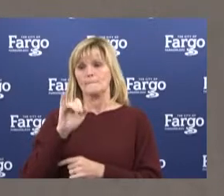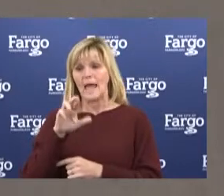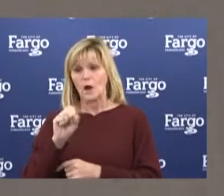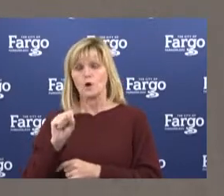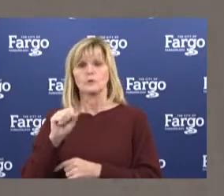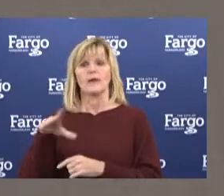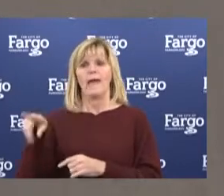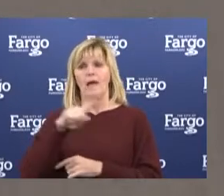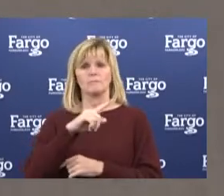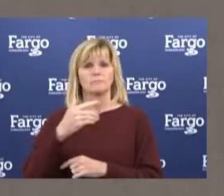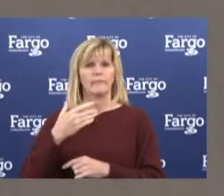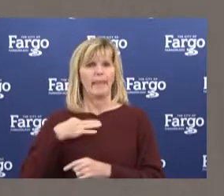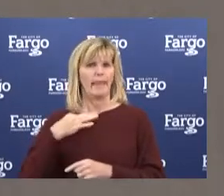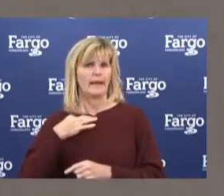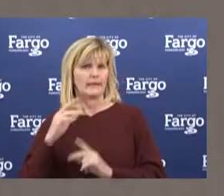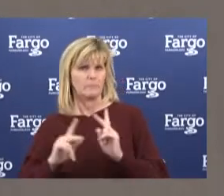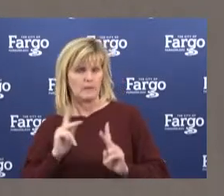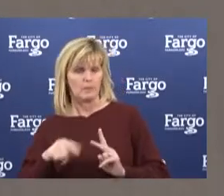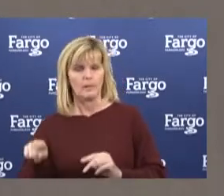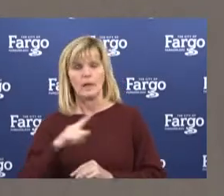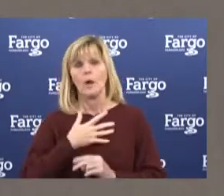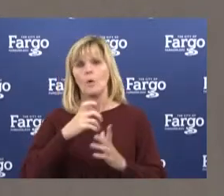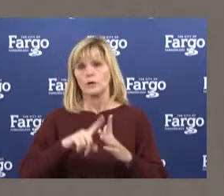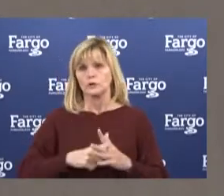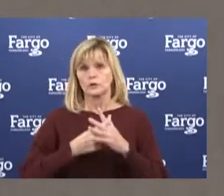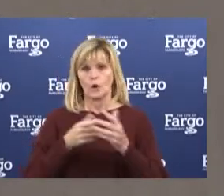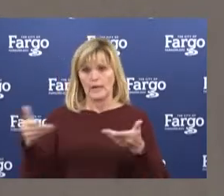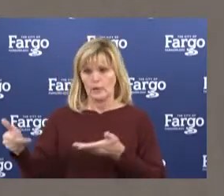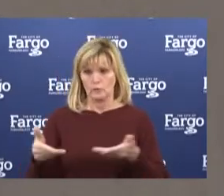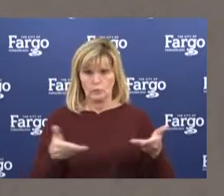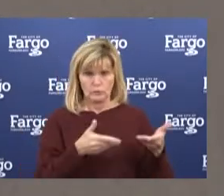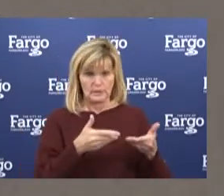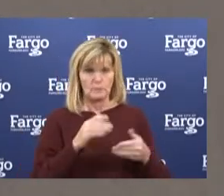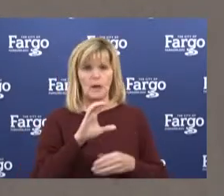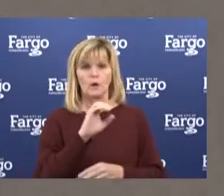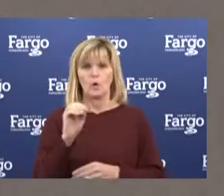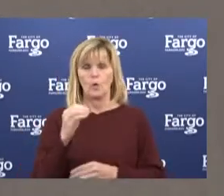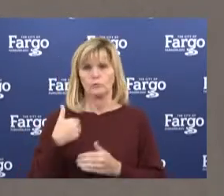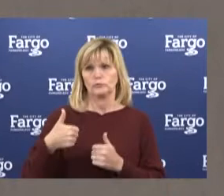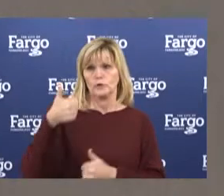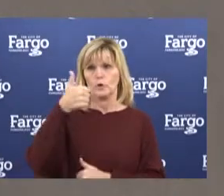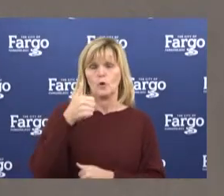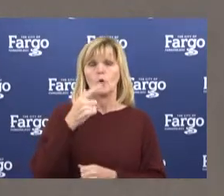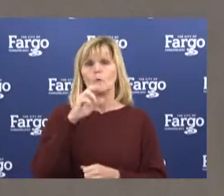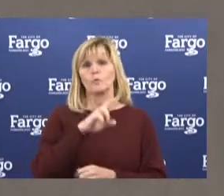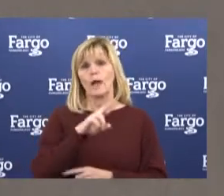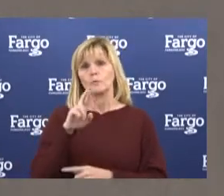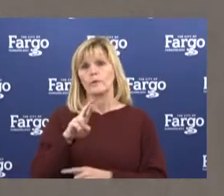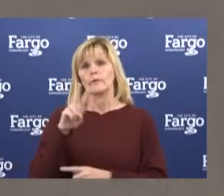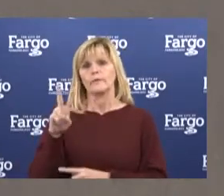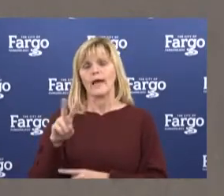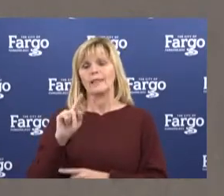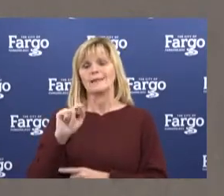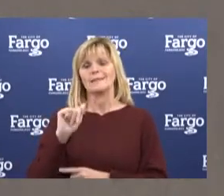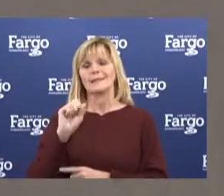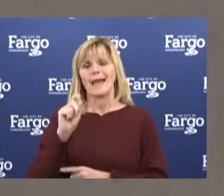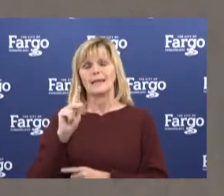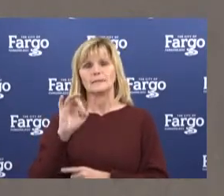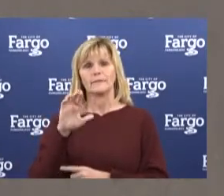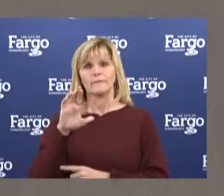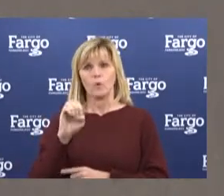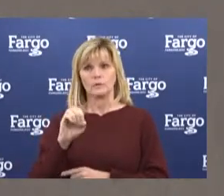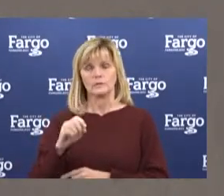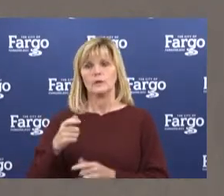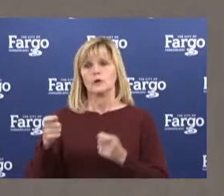concerns. I would like to begin this briefing by introducing my co-chair on the Red River Valley COVID-19 Task Force, Director of Fargo-Cass